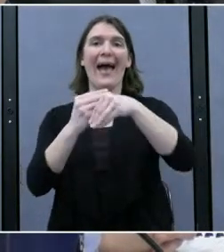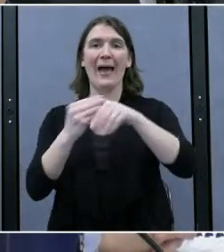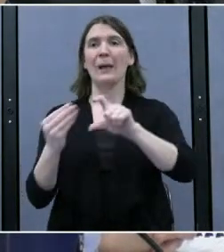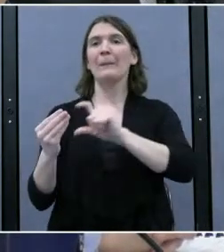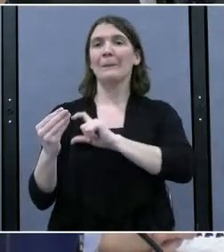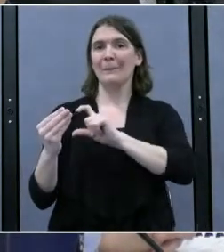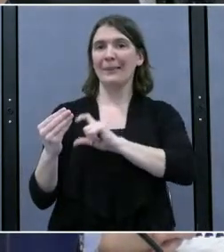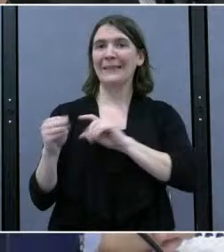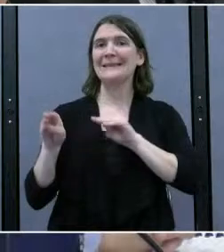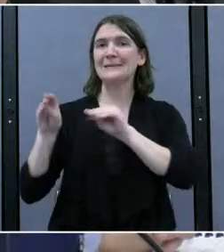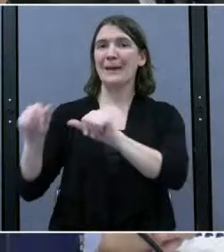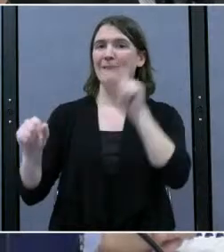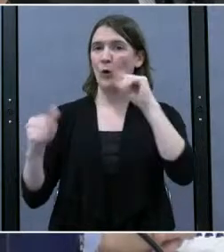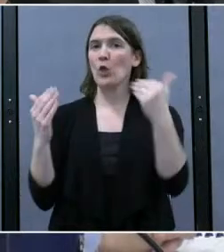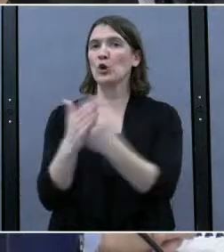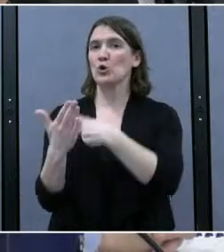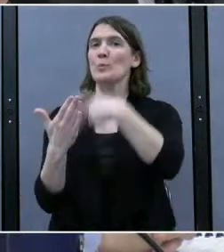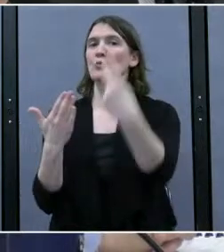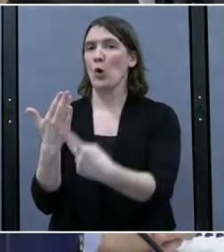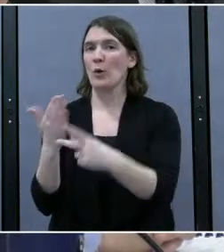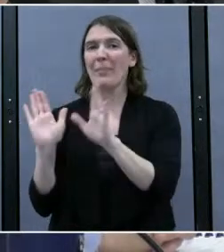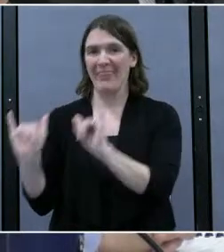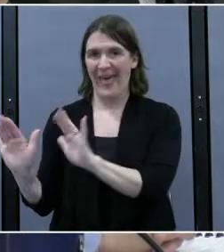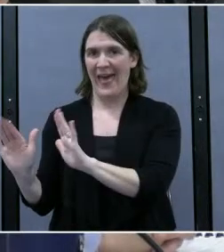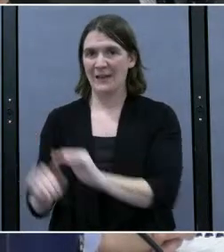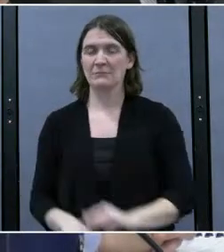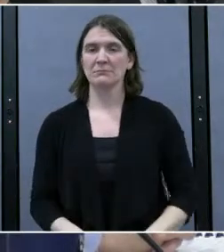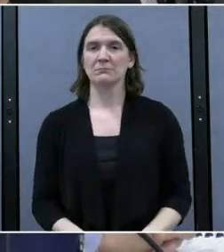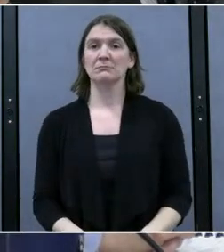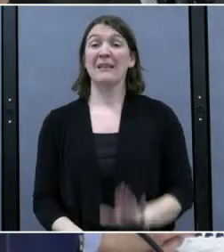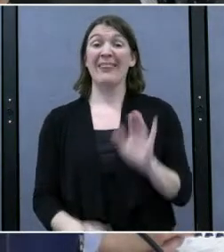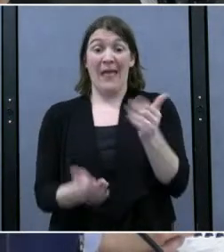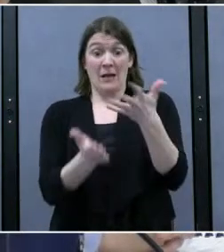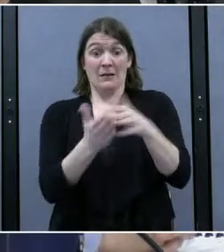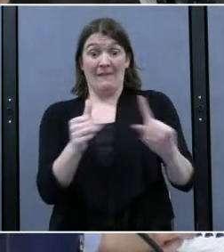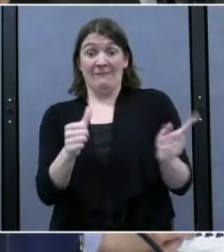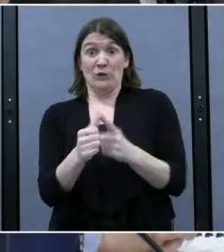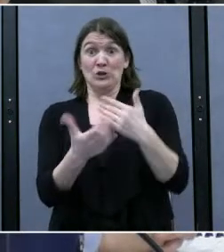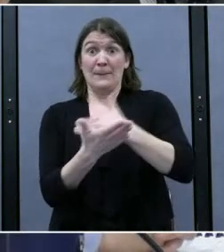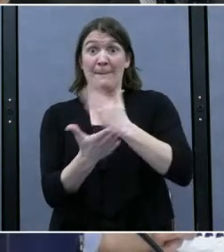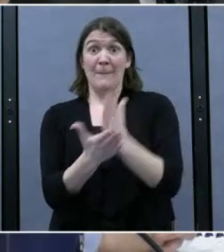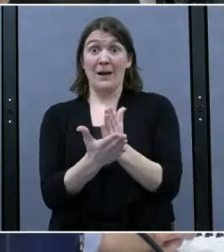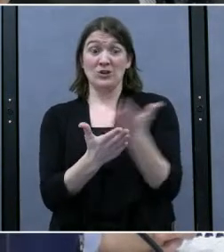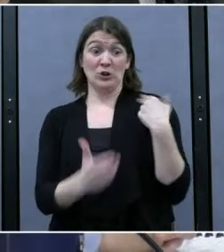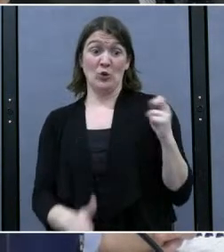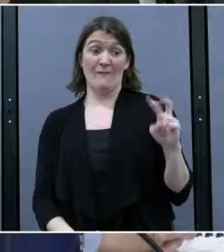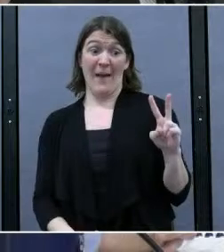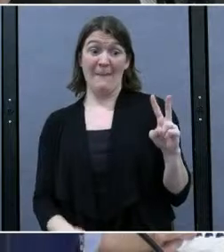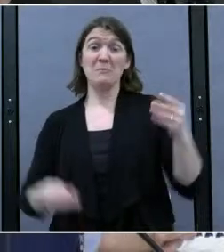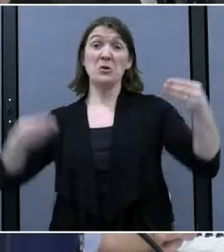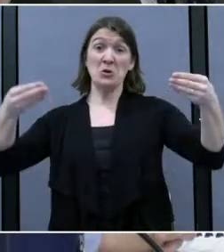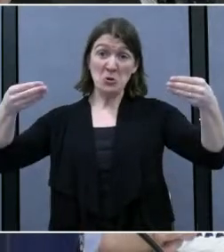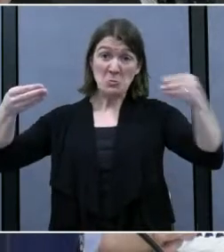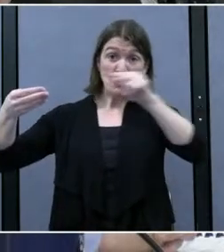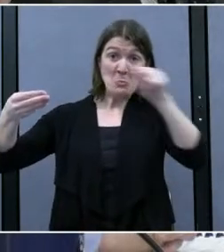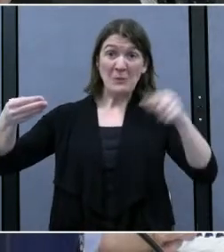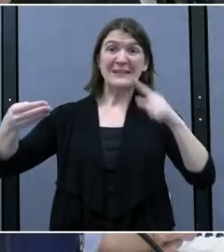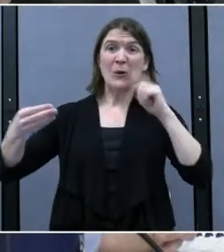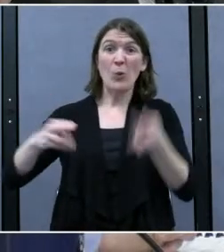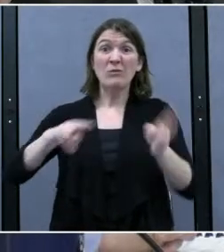police spending for the new programming. And that budget showed a likely increase